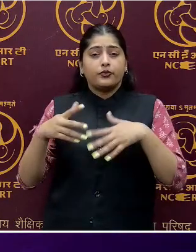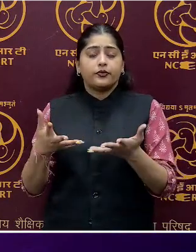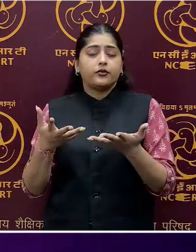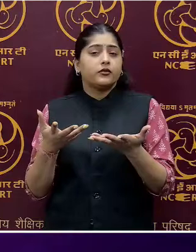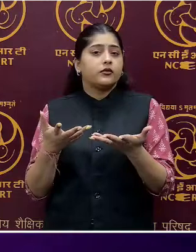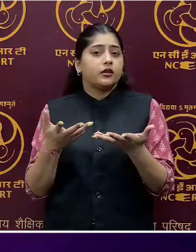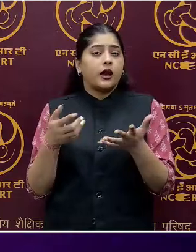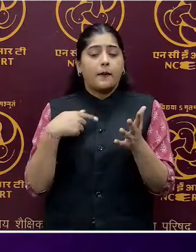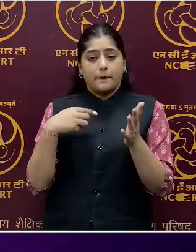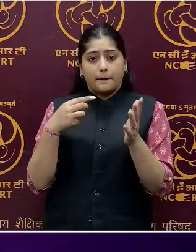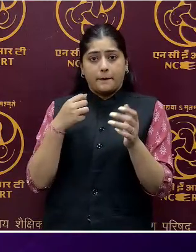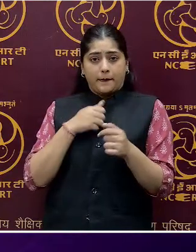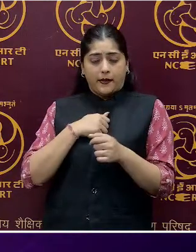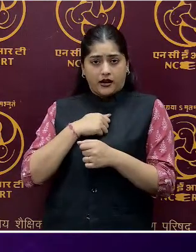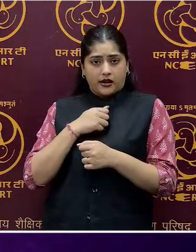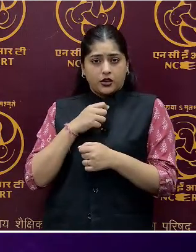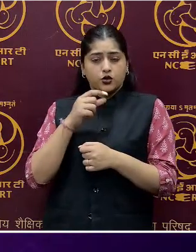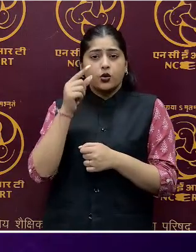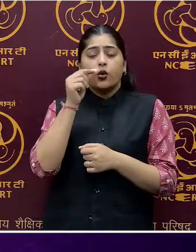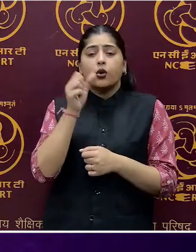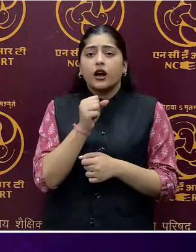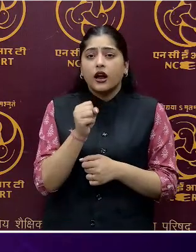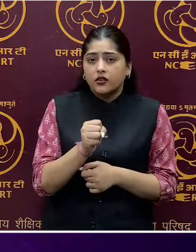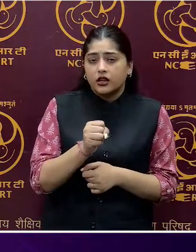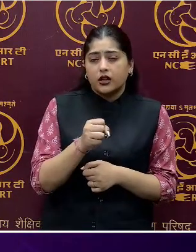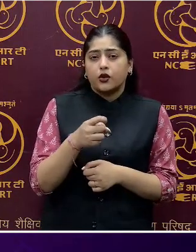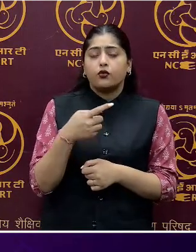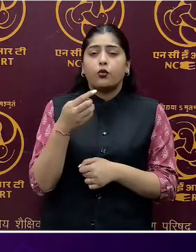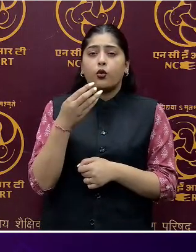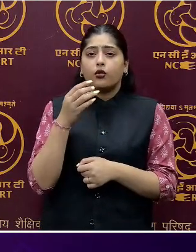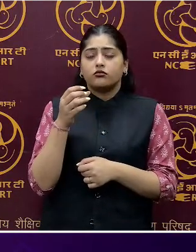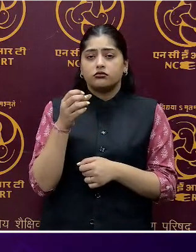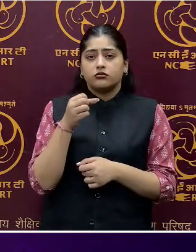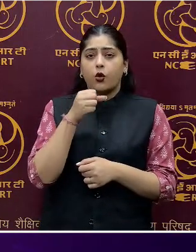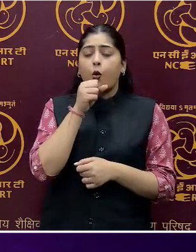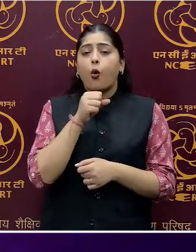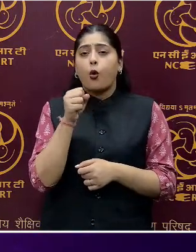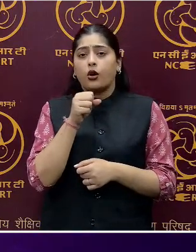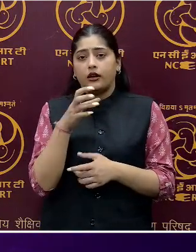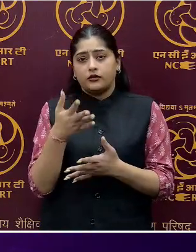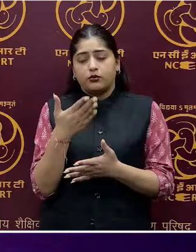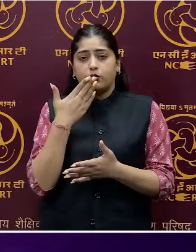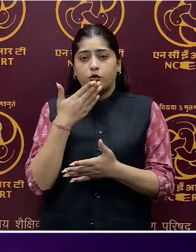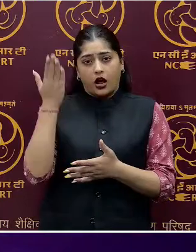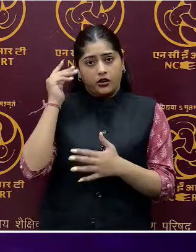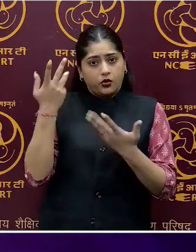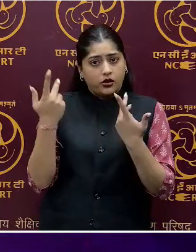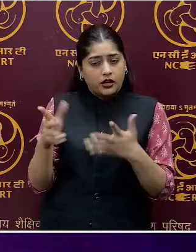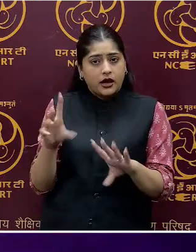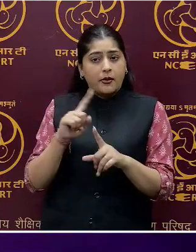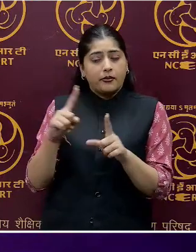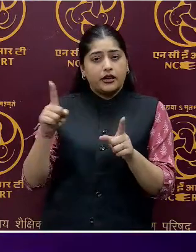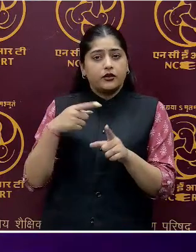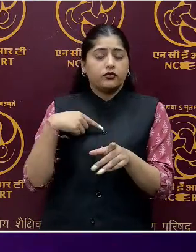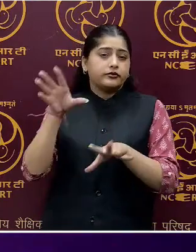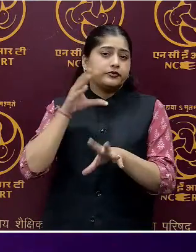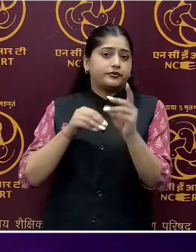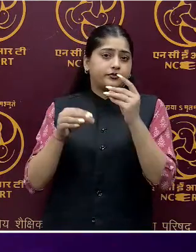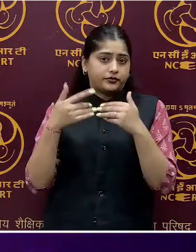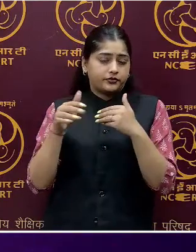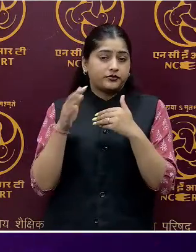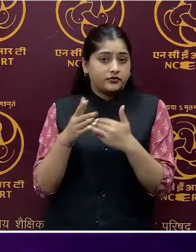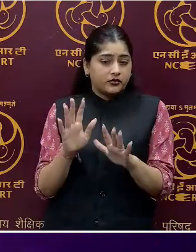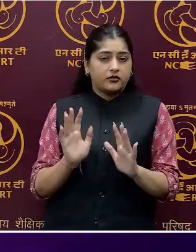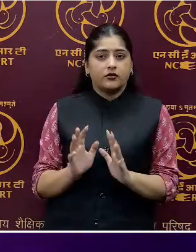be my grandfather is old but he is strong. Yes, you are right, ma'am. So here we have learnt about the and